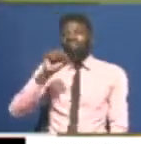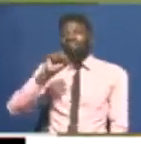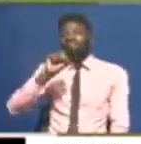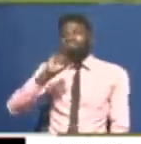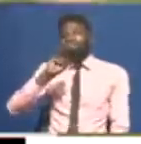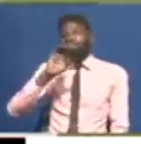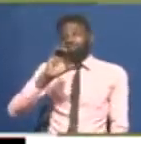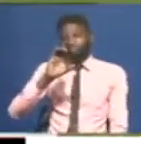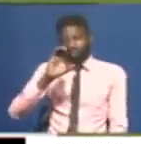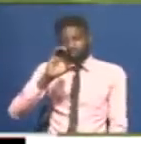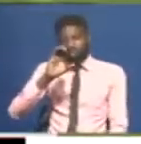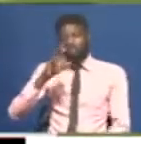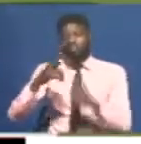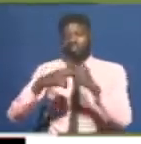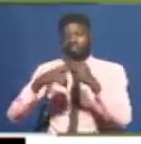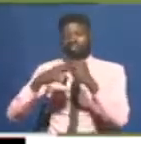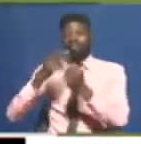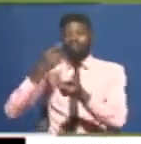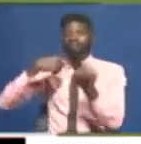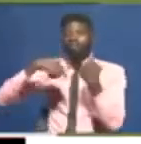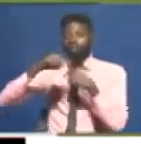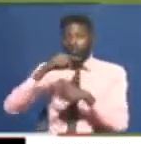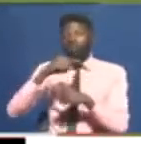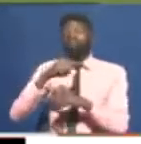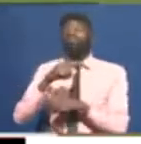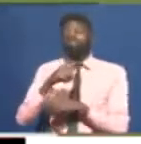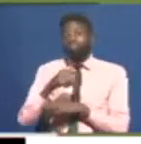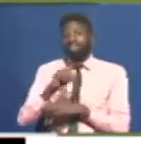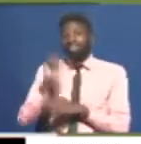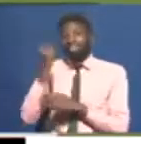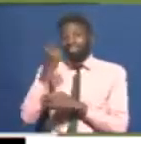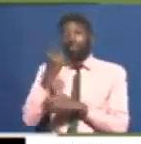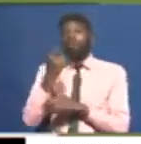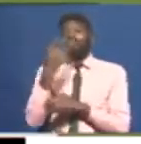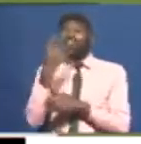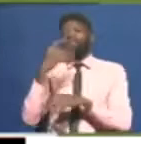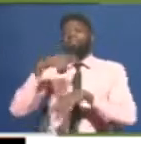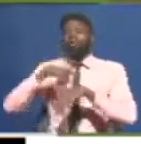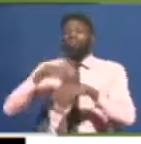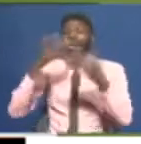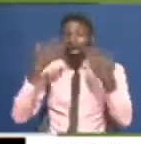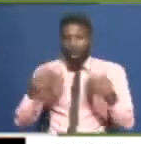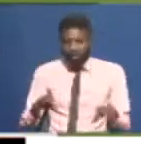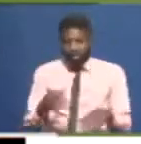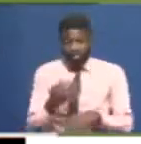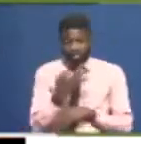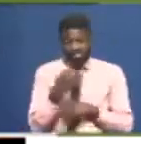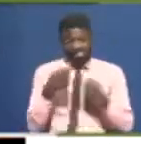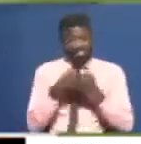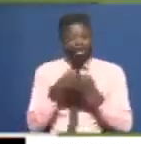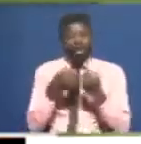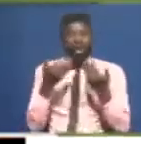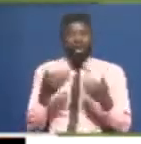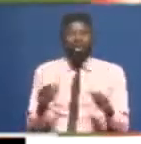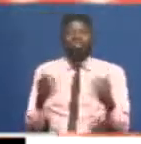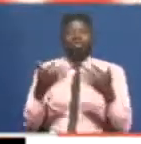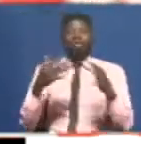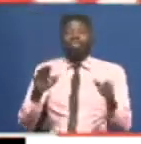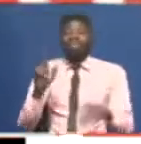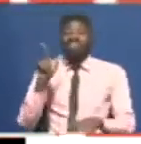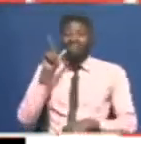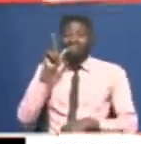Series. It was the fourth straight loss for Kenya in London, having lost all three pool matches. Kenya began the London leg